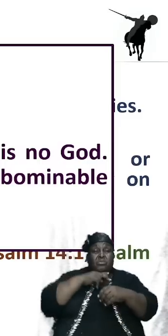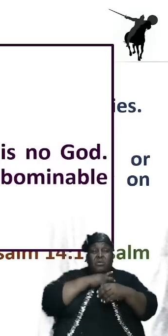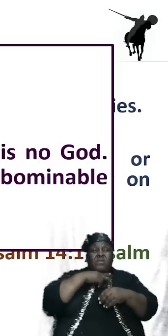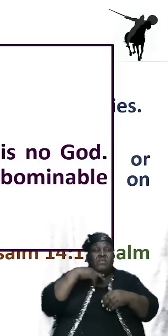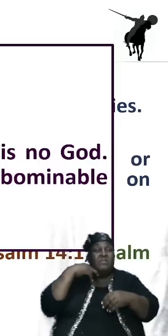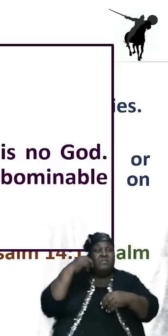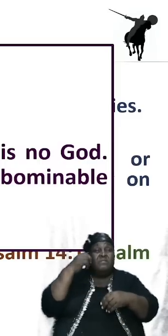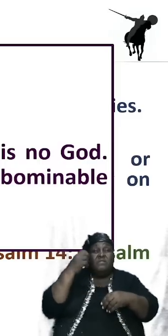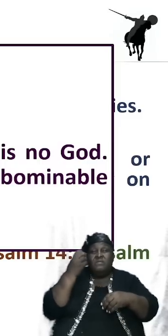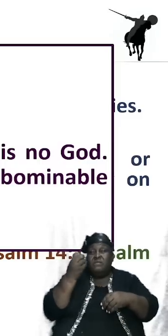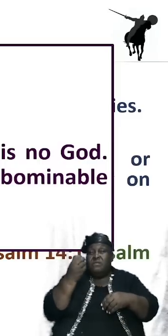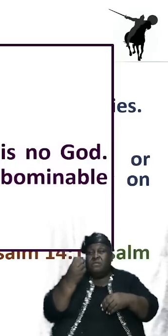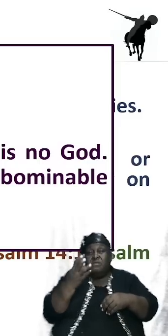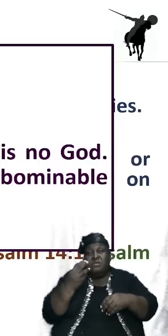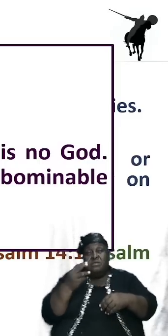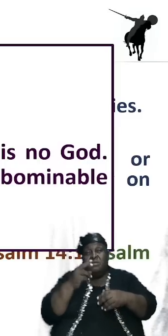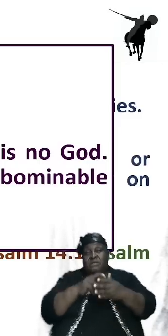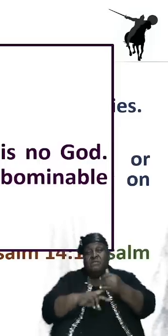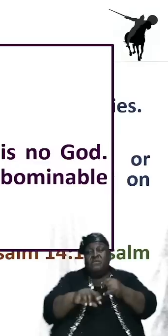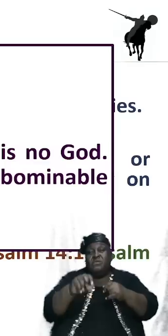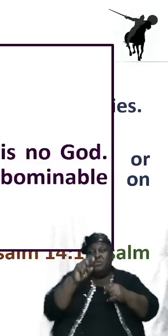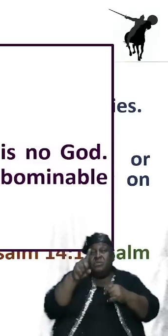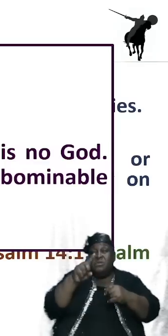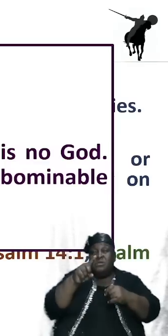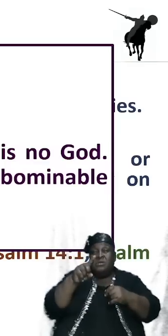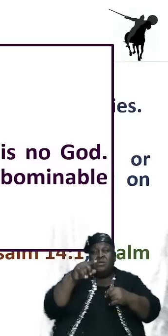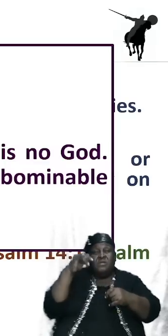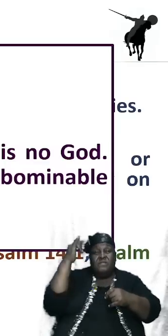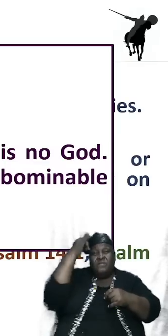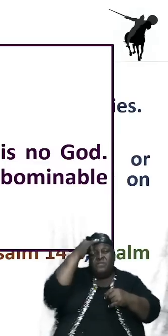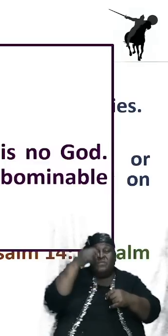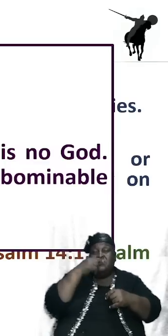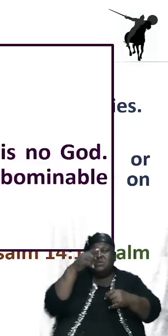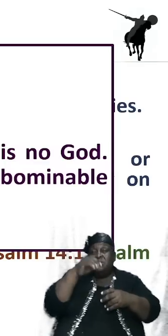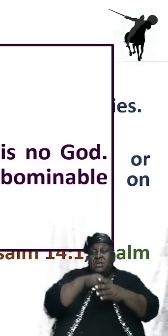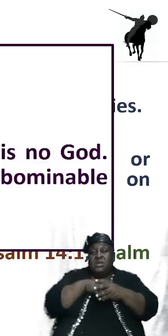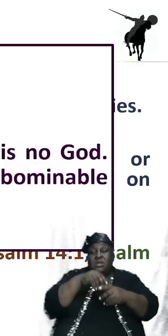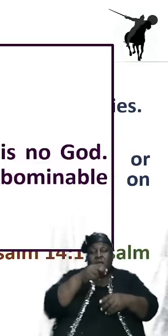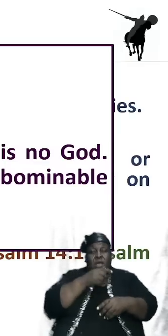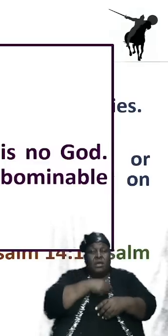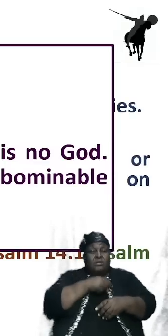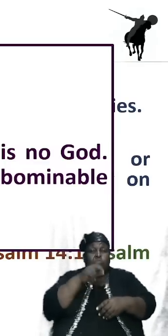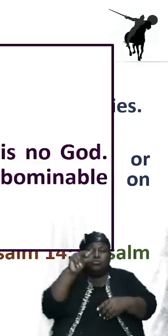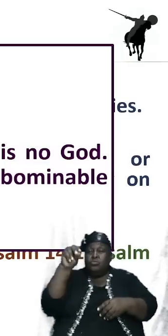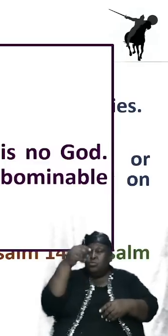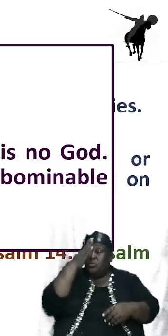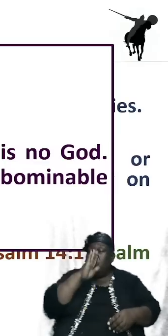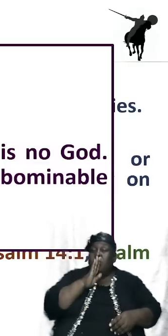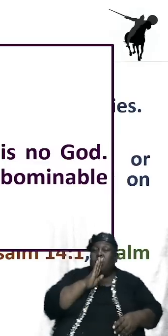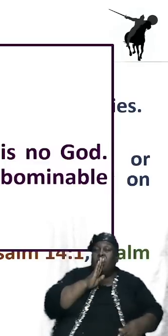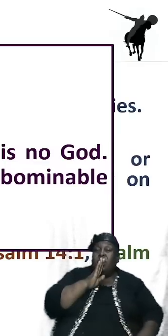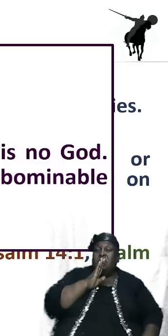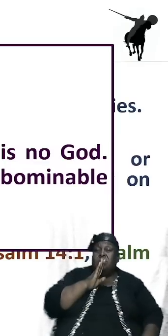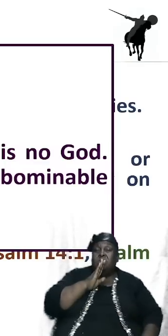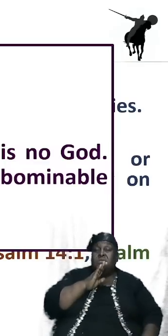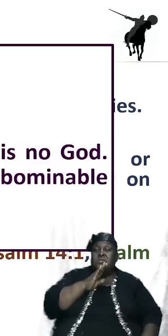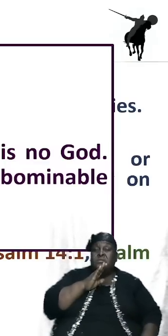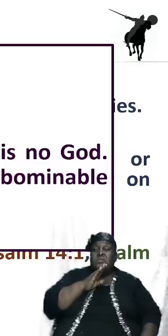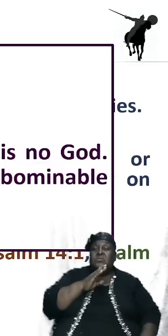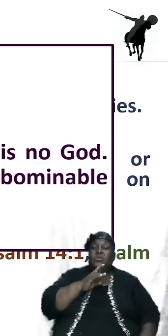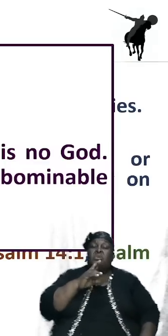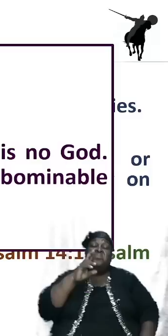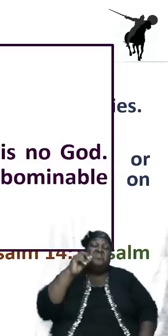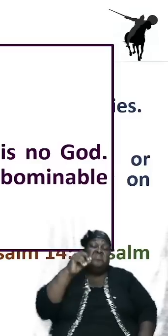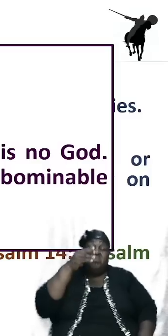the fool had said in his heart, there is no God. Psalms 14, 1. It says, there is